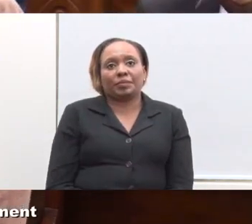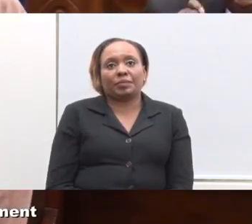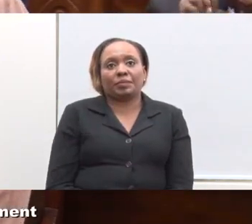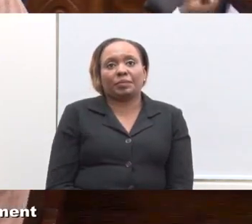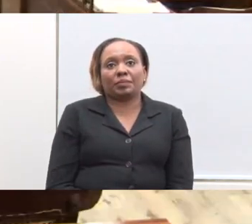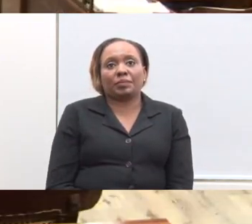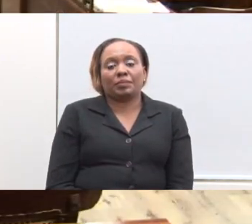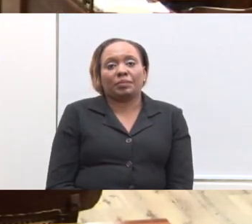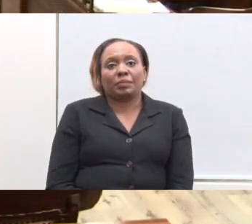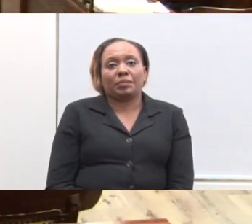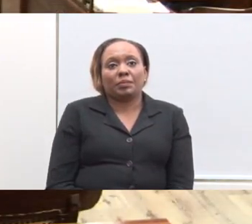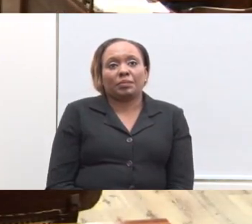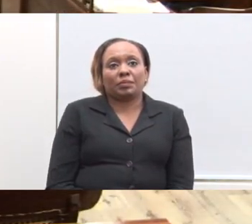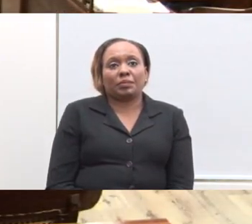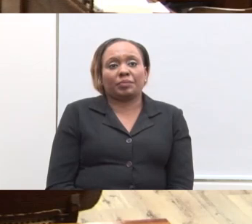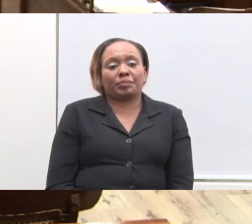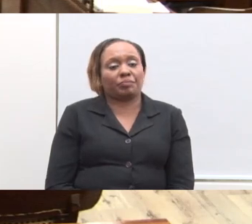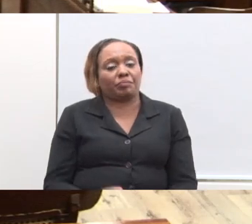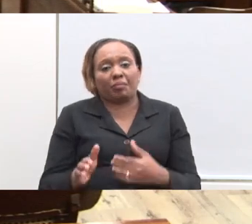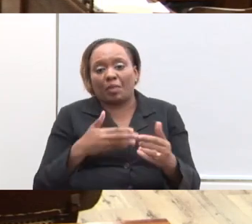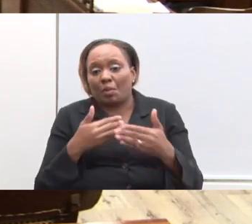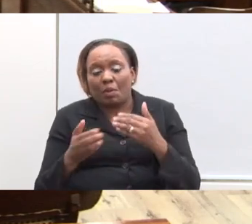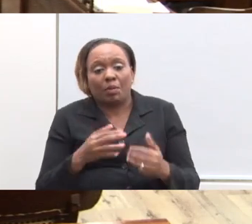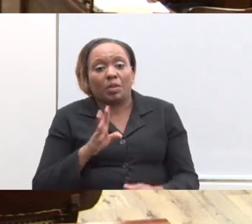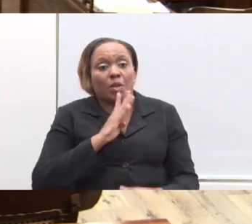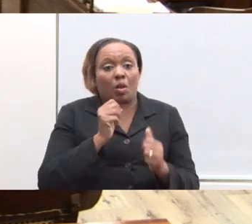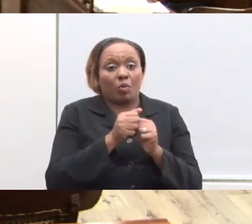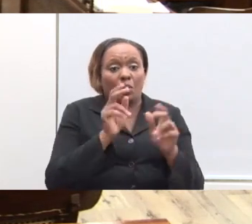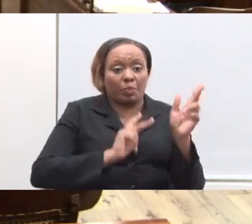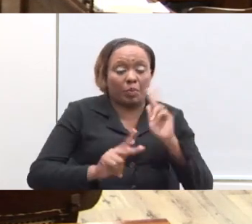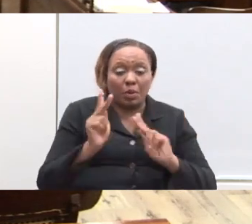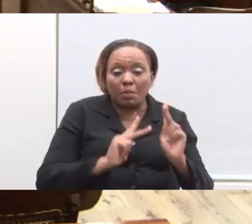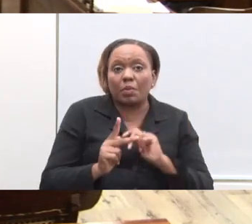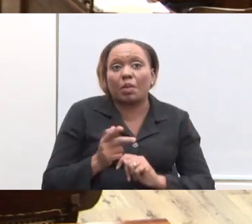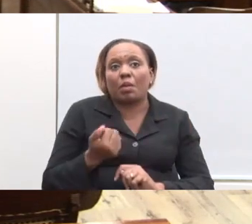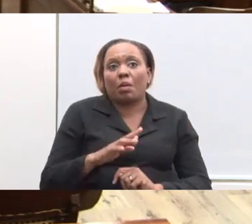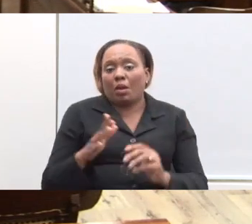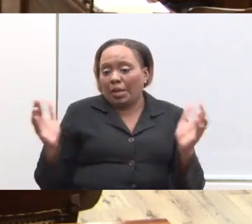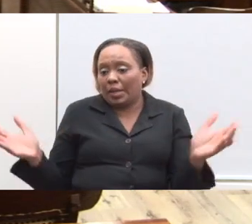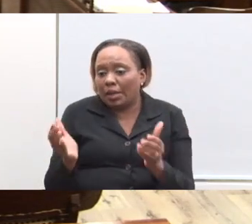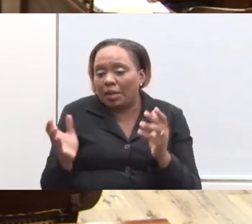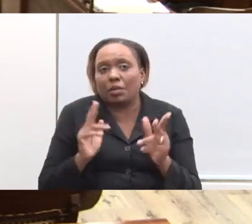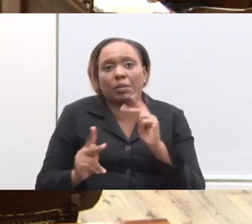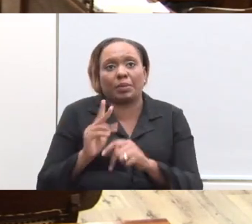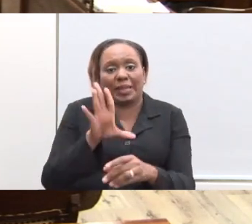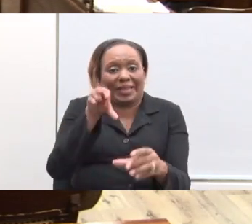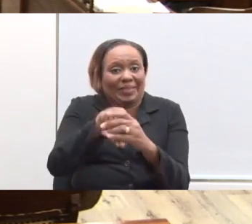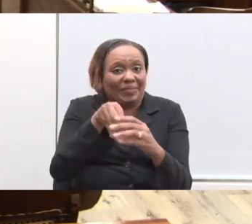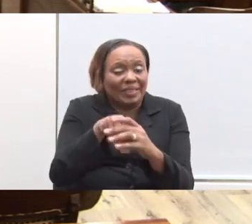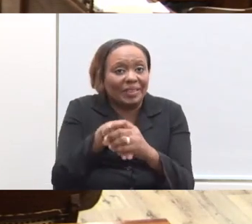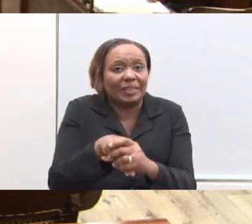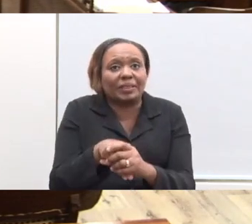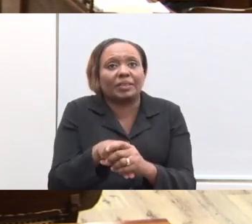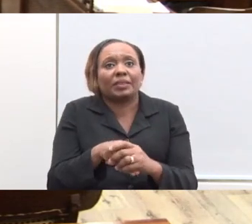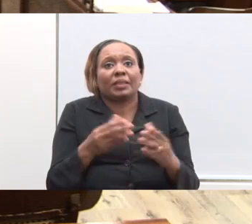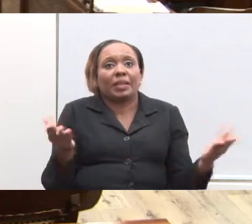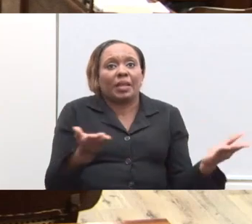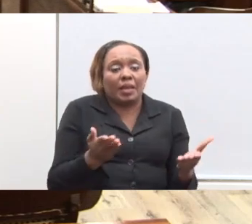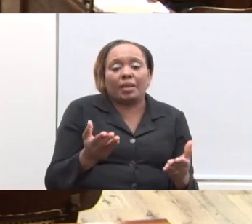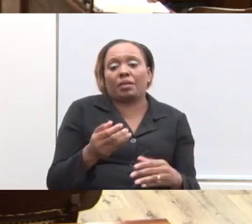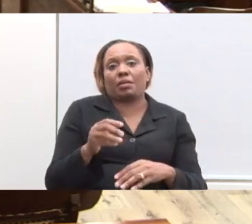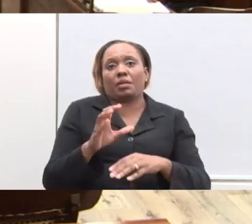people locally, whether it is encouraging investment locally, regionally, or